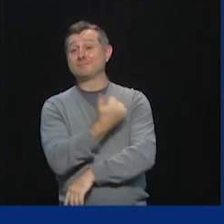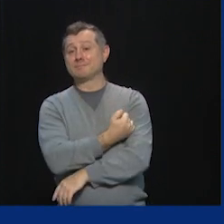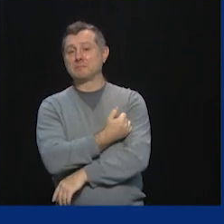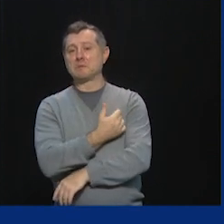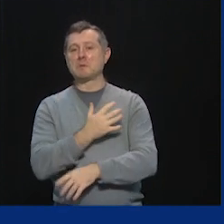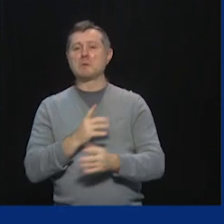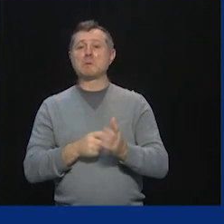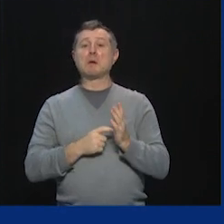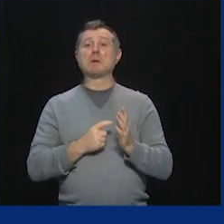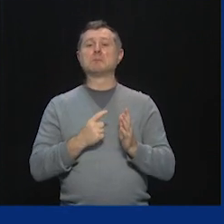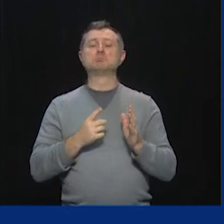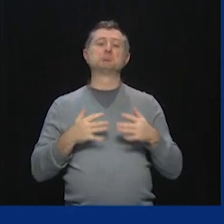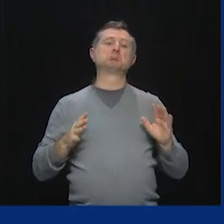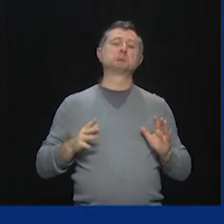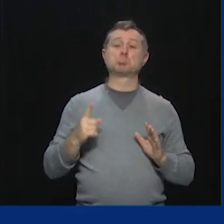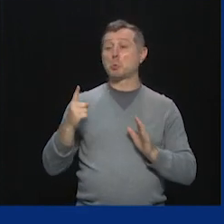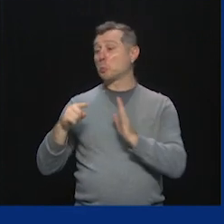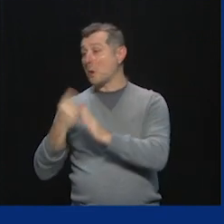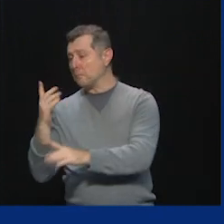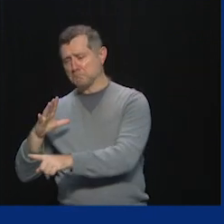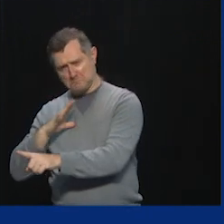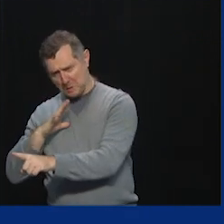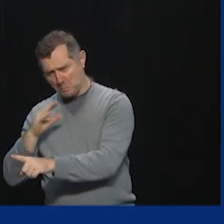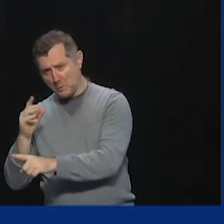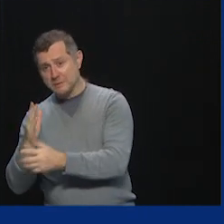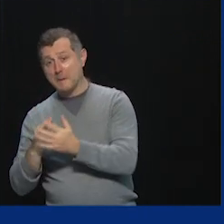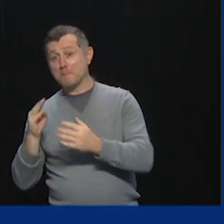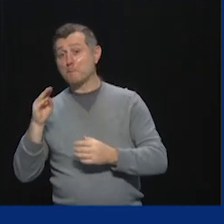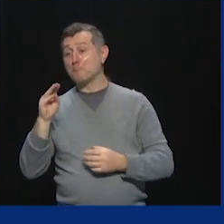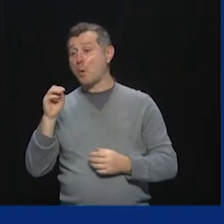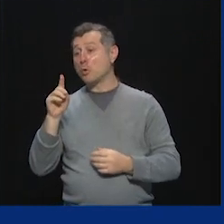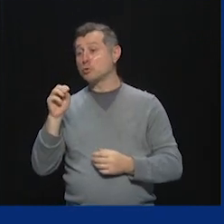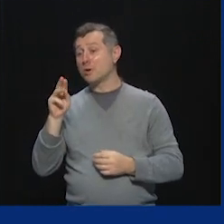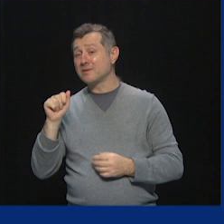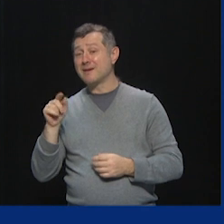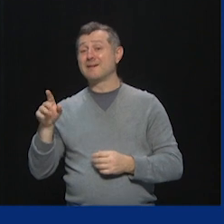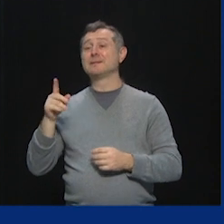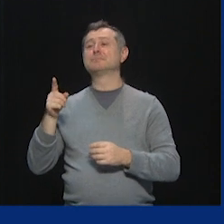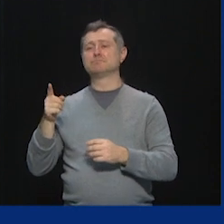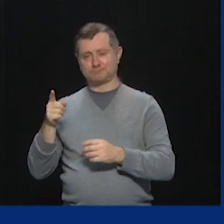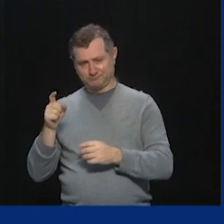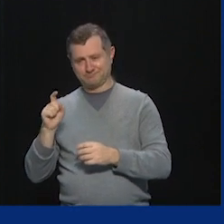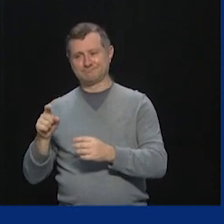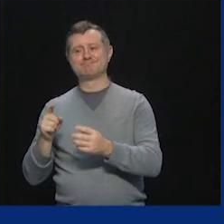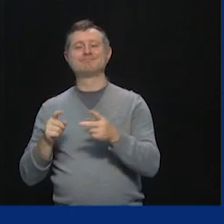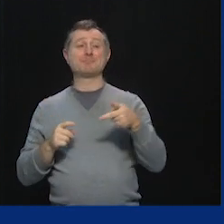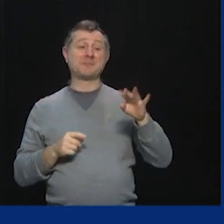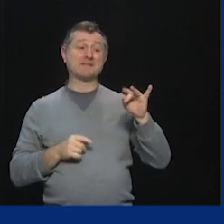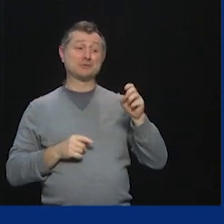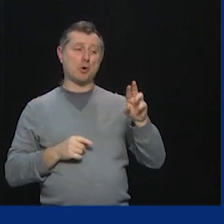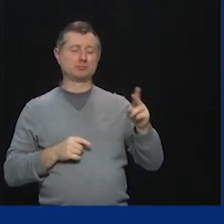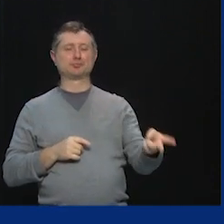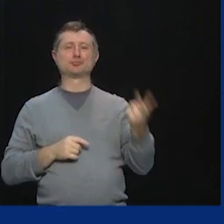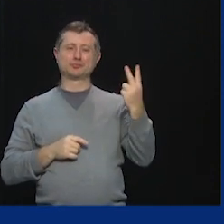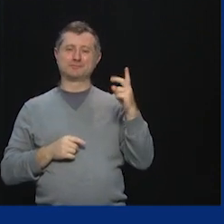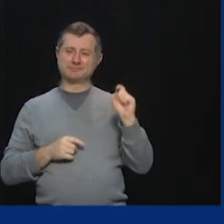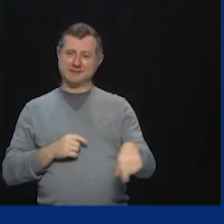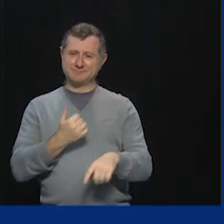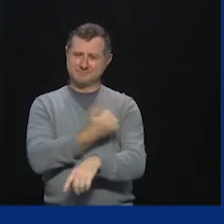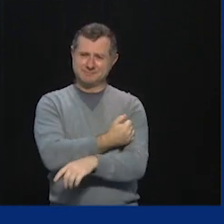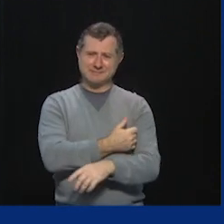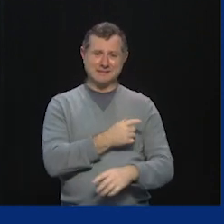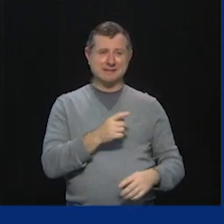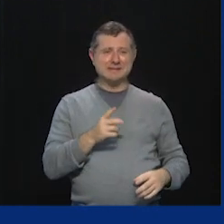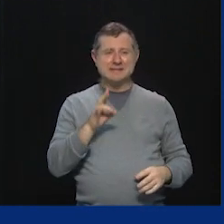but if you had Moderna or Pfizer, you need to get that second dose done. So we're at about 73% for the completed doses and